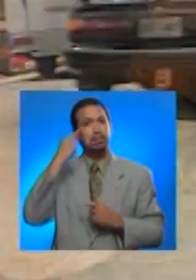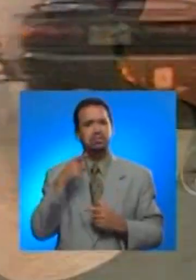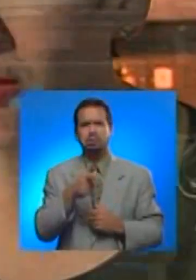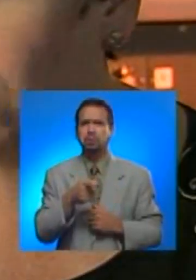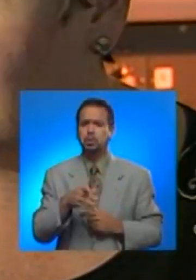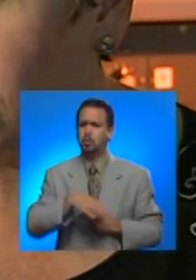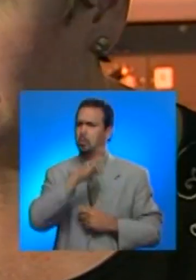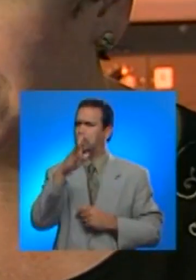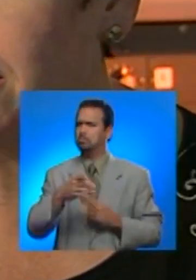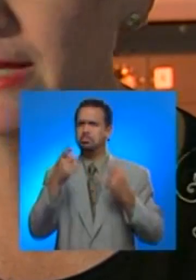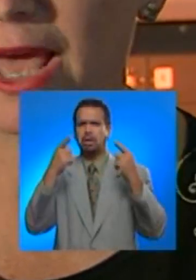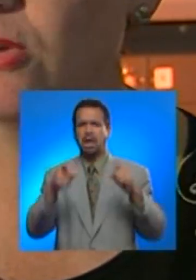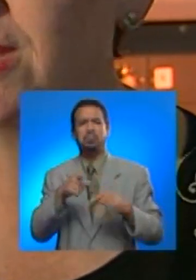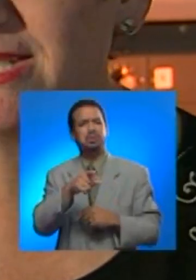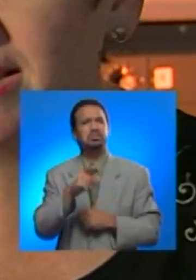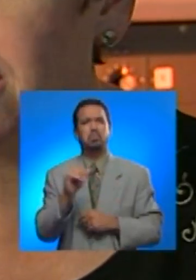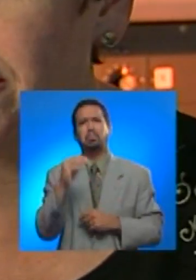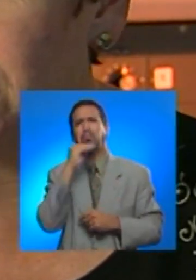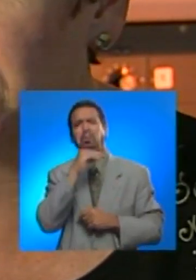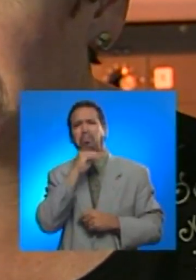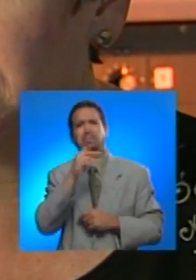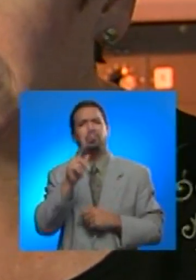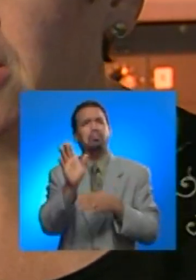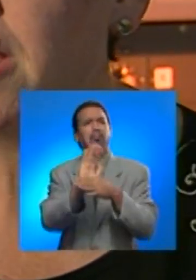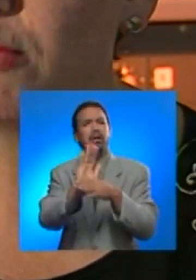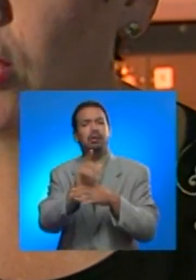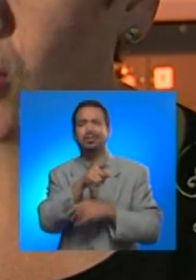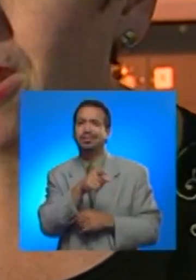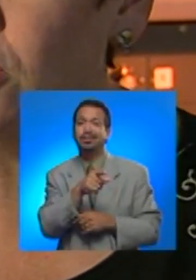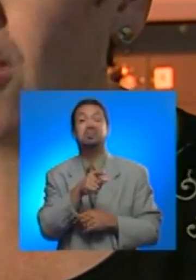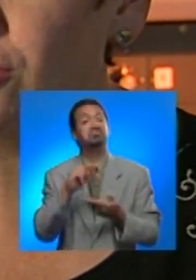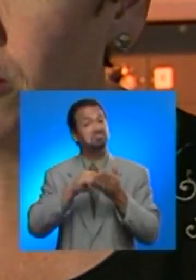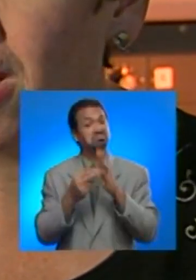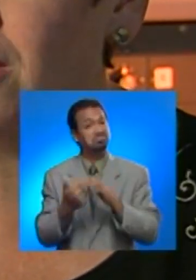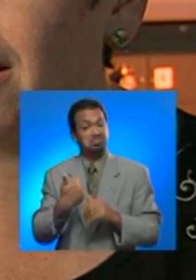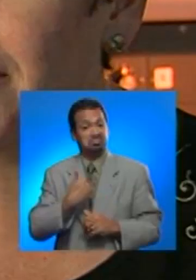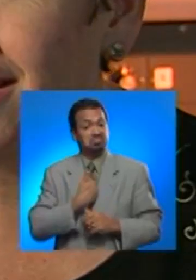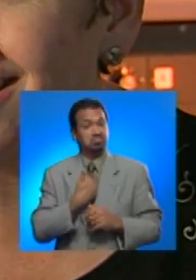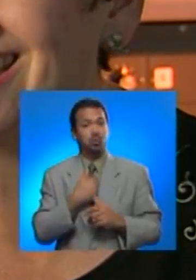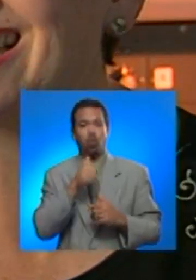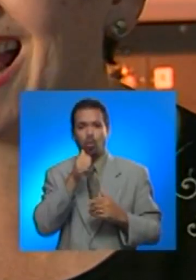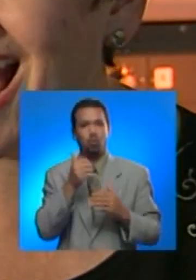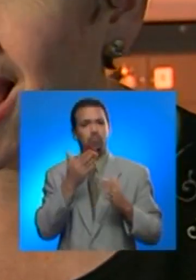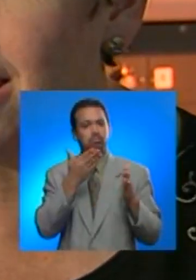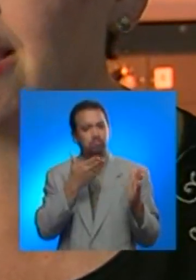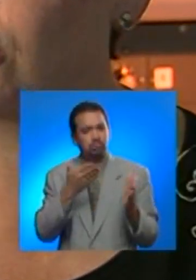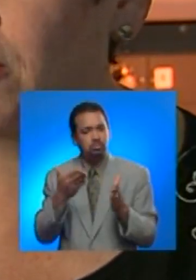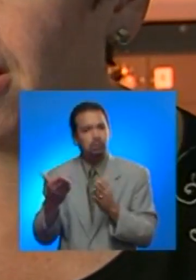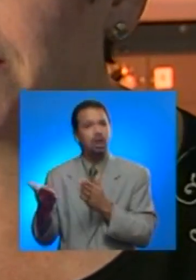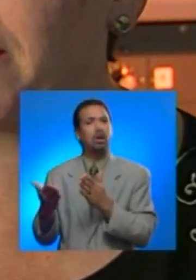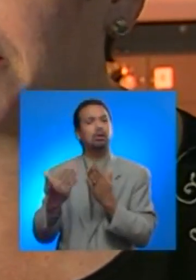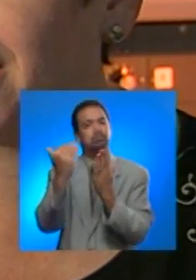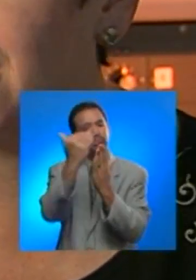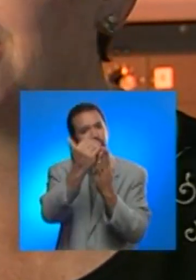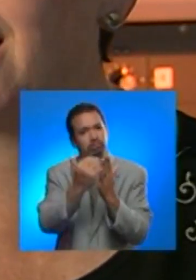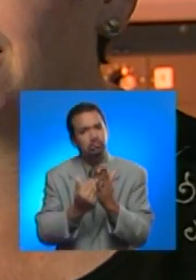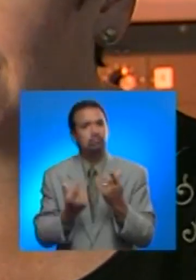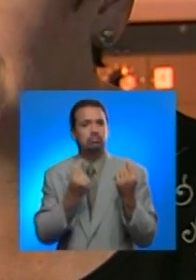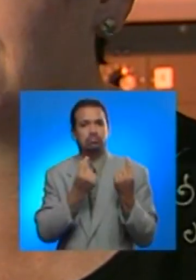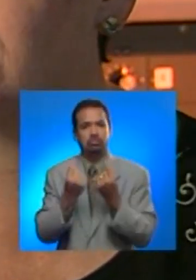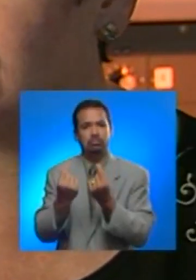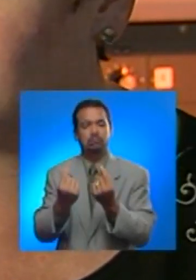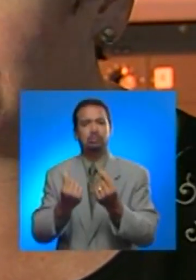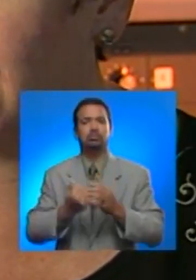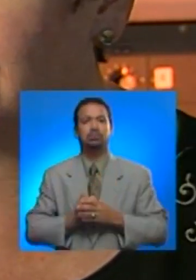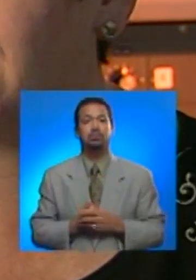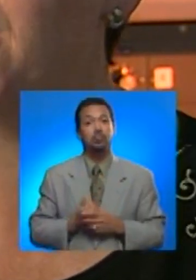Many people think that tsunamis will not occur, that it is science fiction. That's why just a few people have taken the